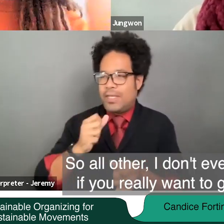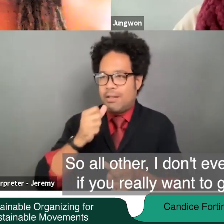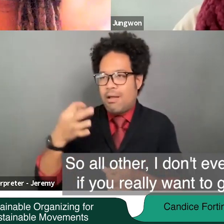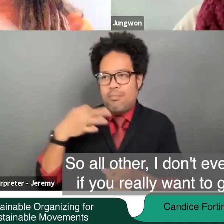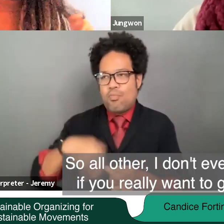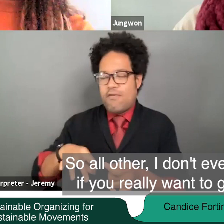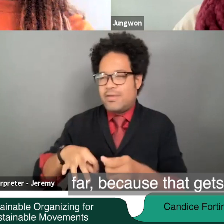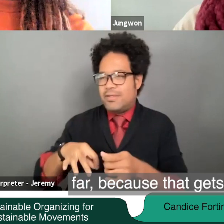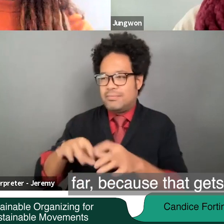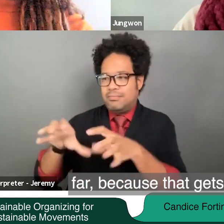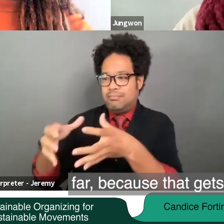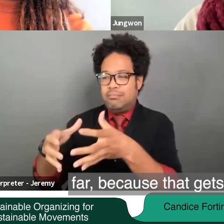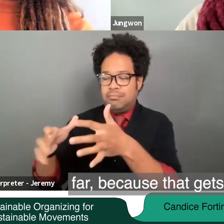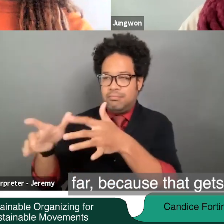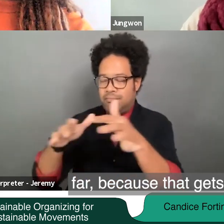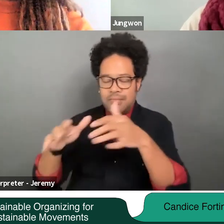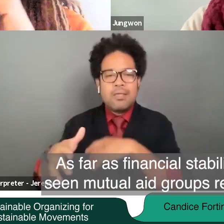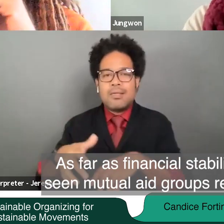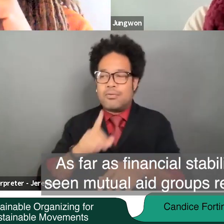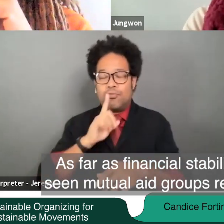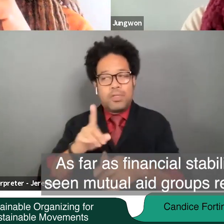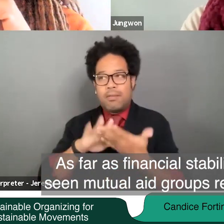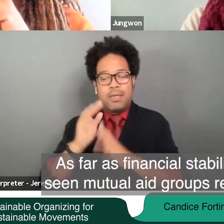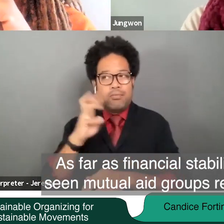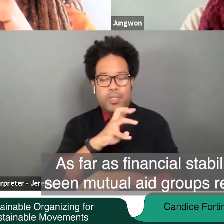and I don't even know if you really want to go that far because that gets weird.